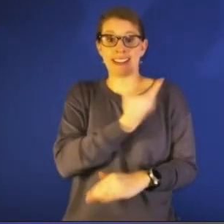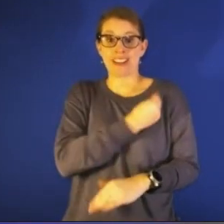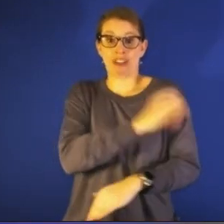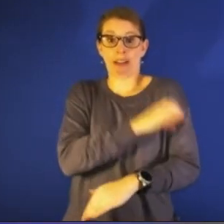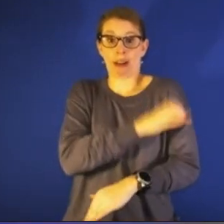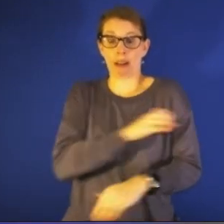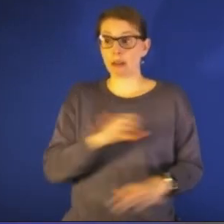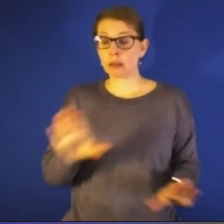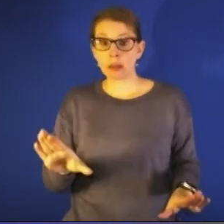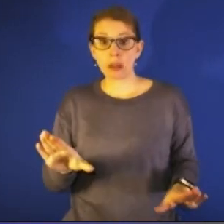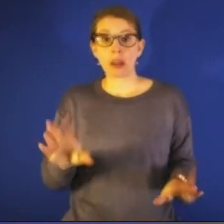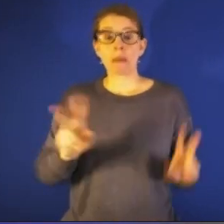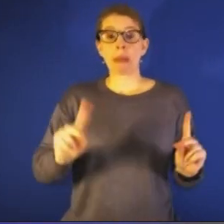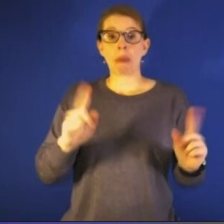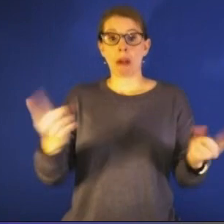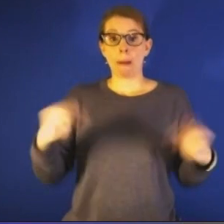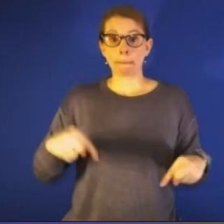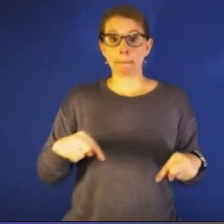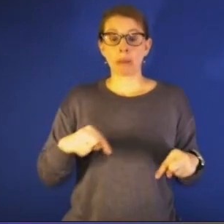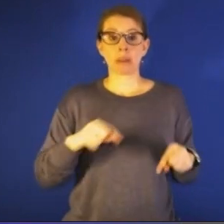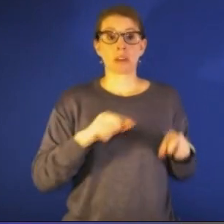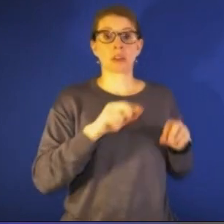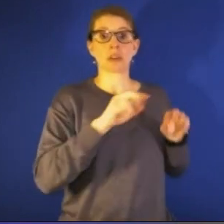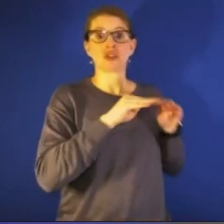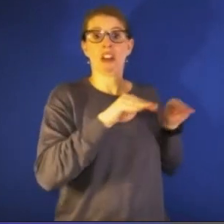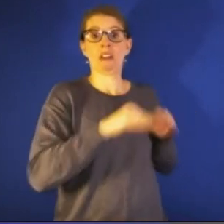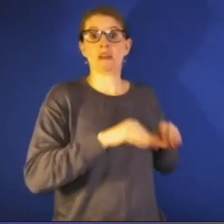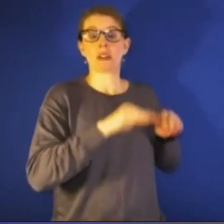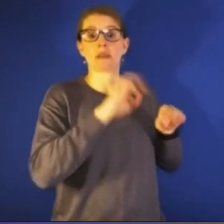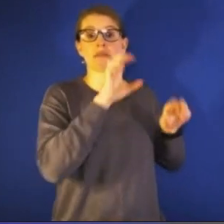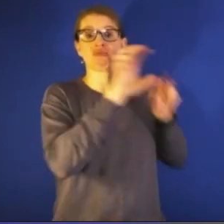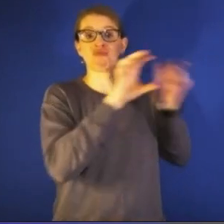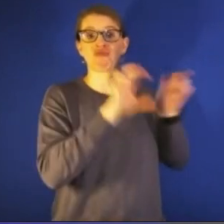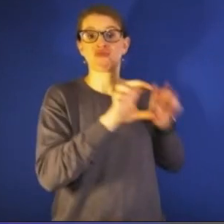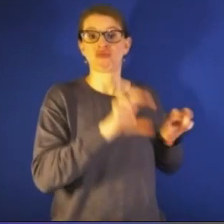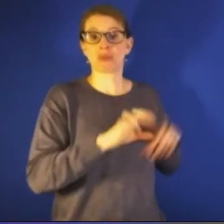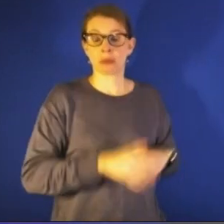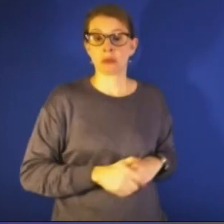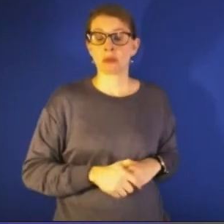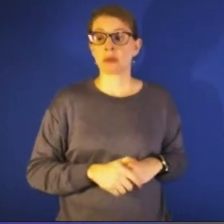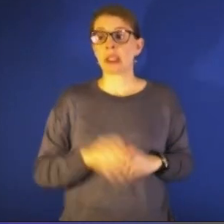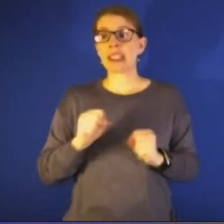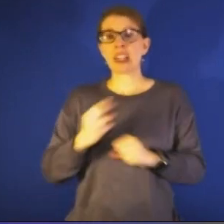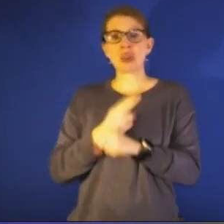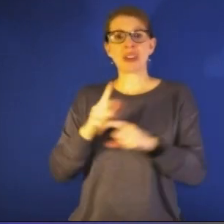people who can come over and help us stock shelves and things like that? Because we can now use different kinds of personnel in different